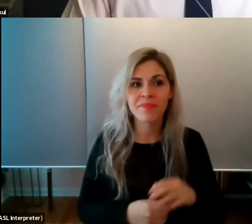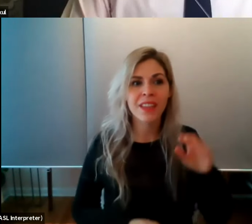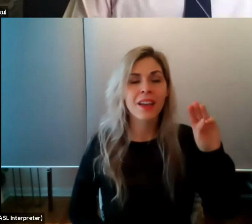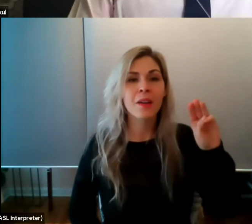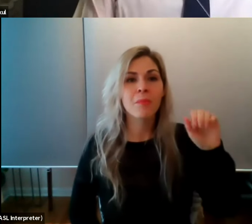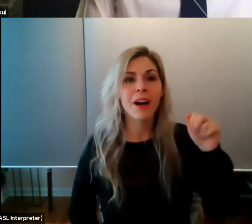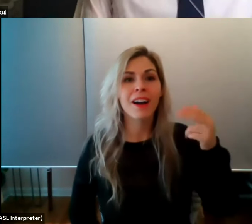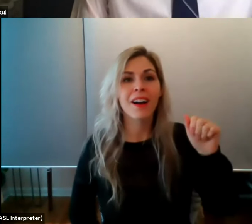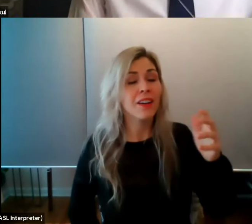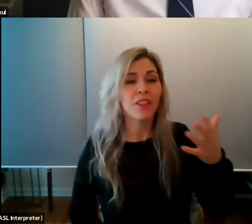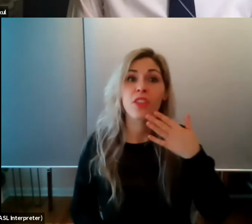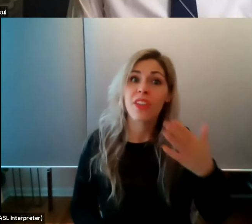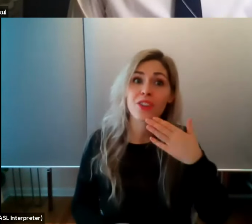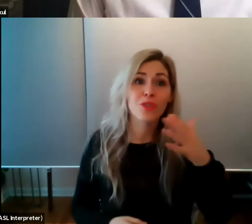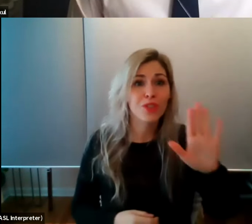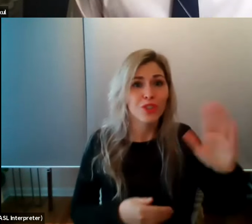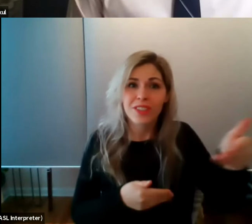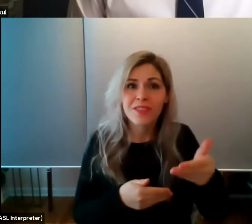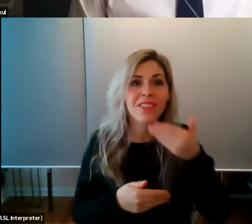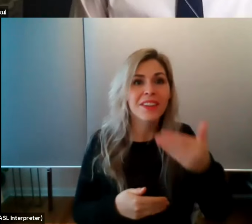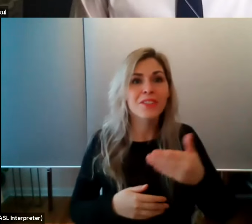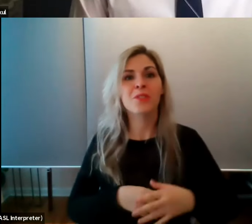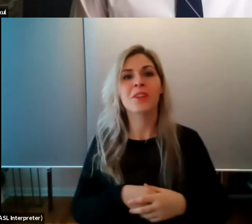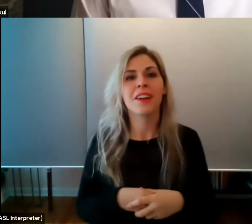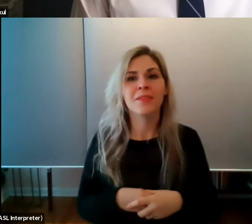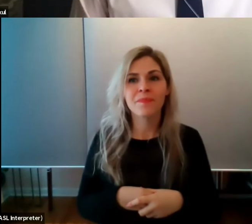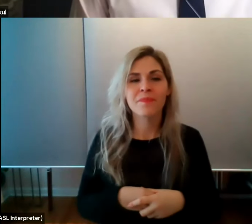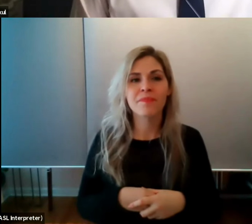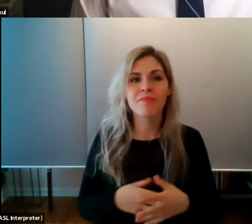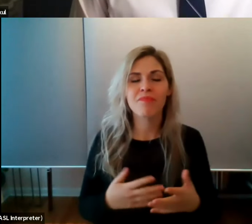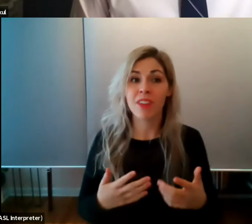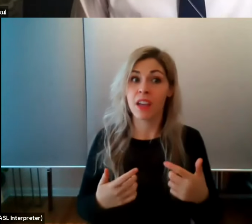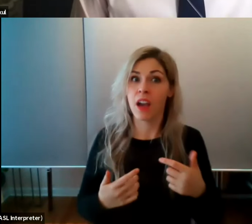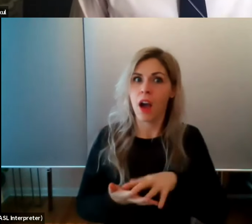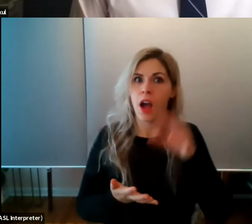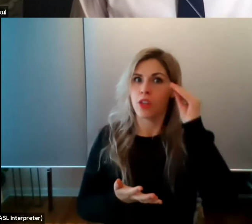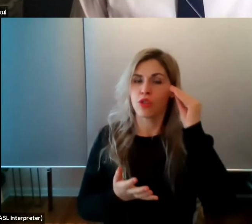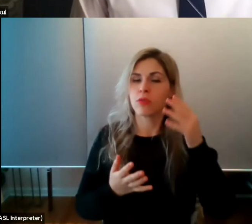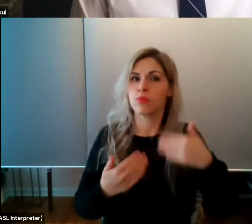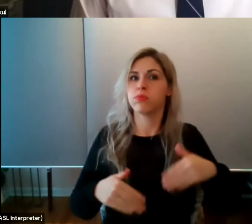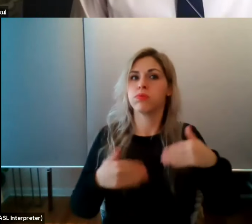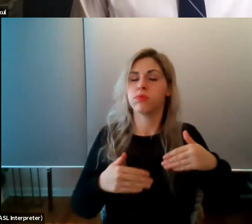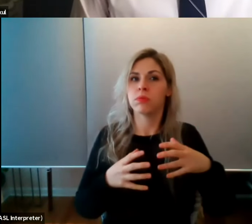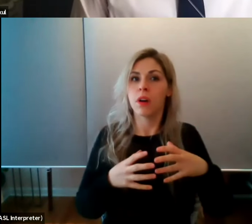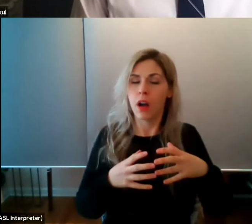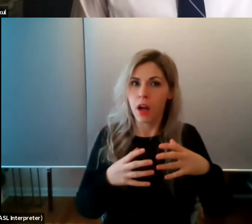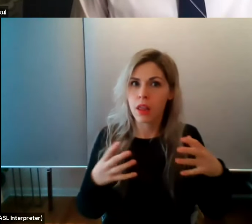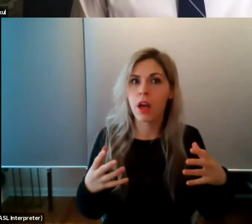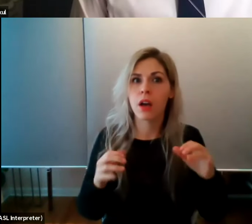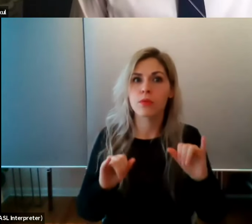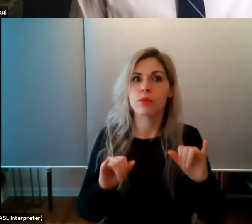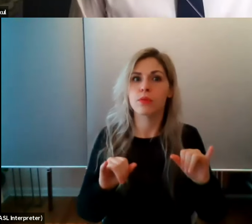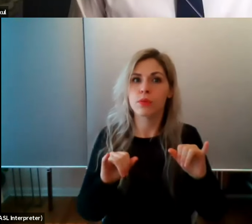Hi, thank you so much for that introduction. I think I learned a lot from through